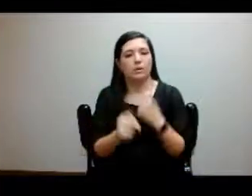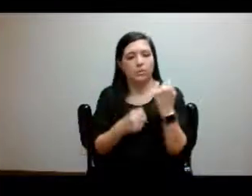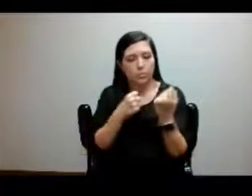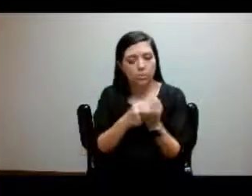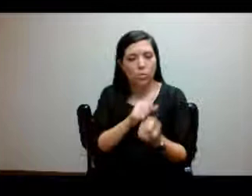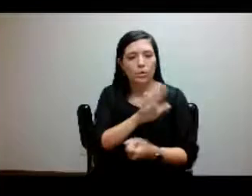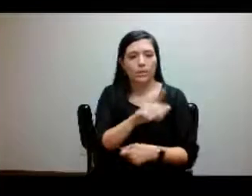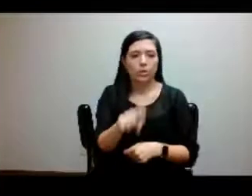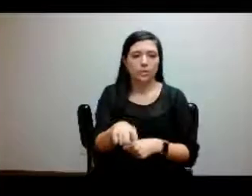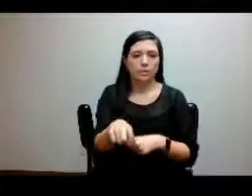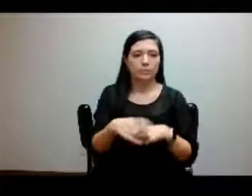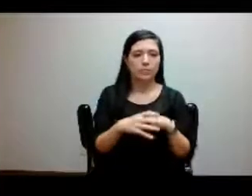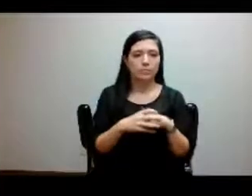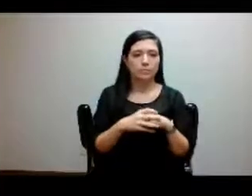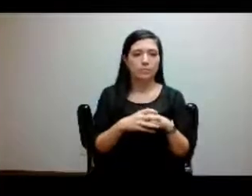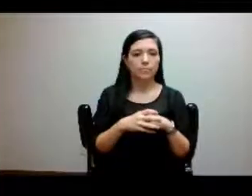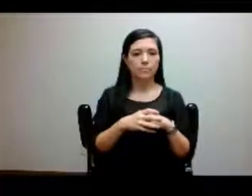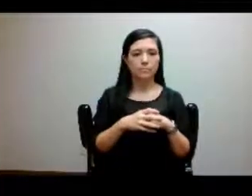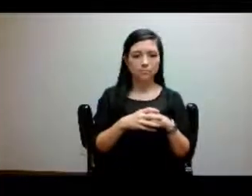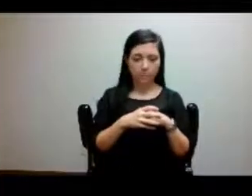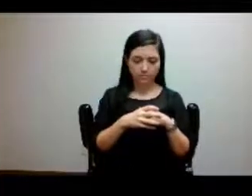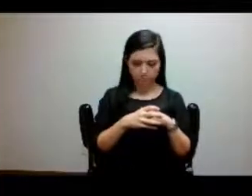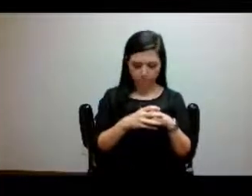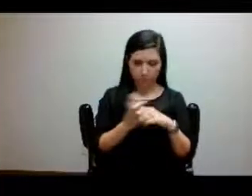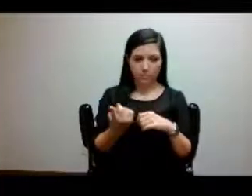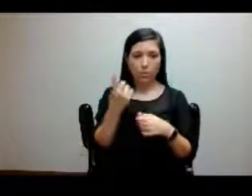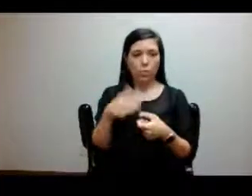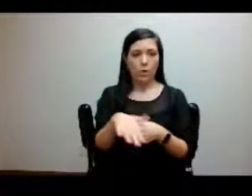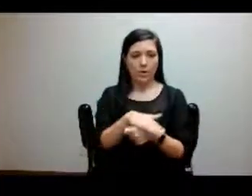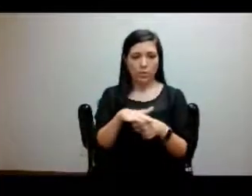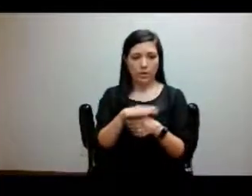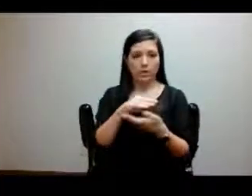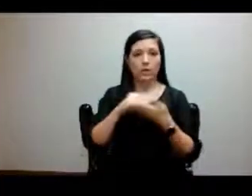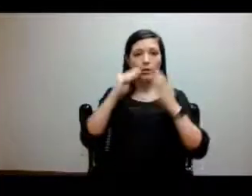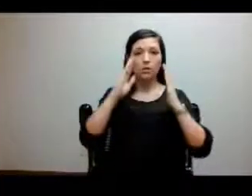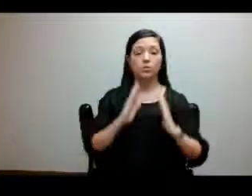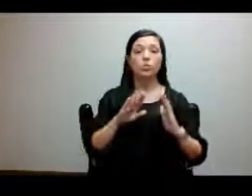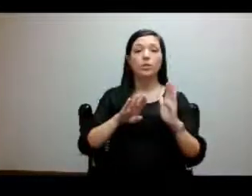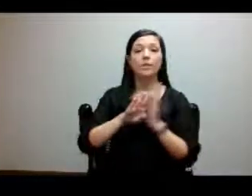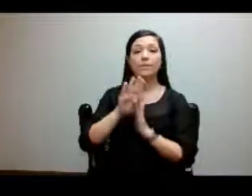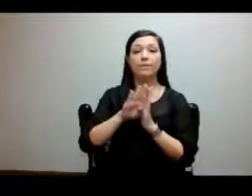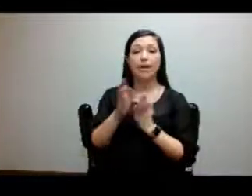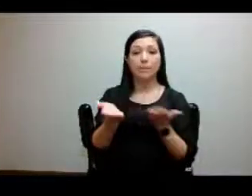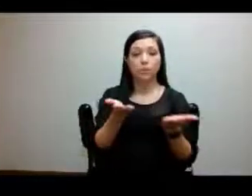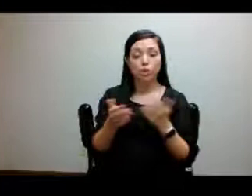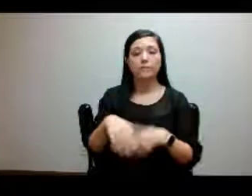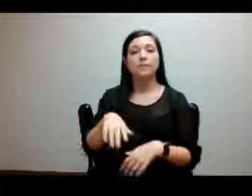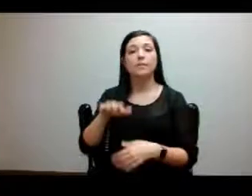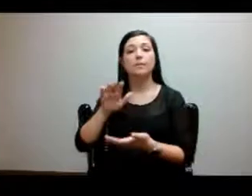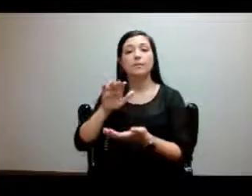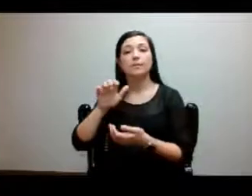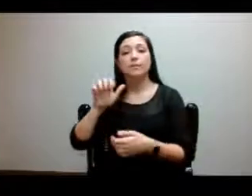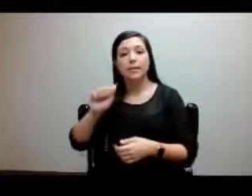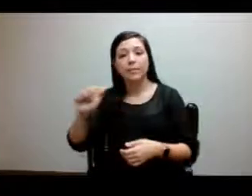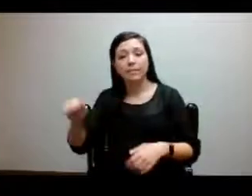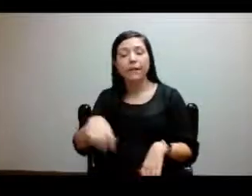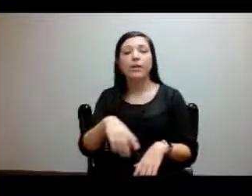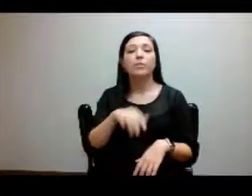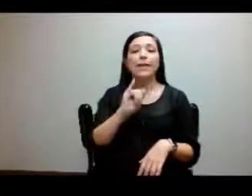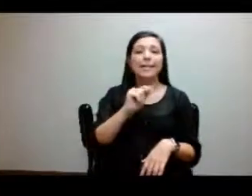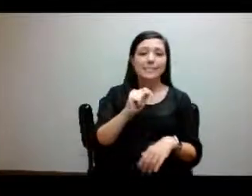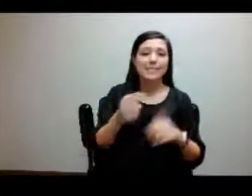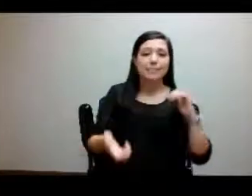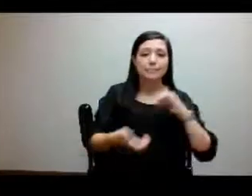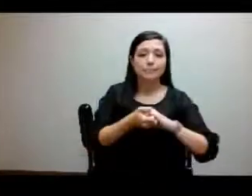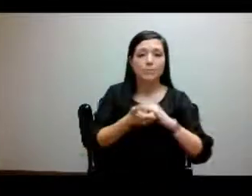basic needs. One of the areas in which Student Development Services, Academic Affairs, and IT partnered this spring and summer was in